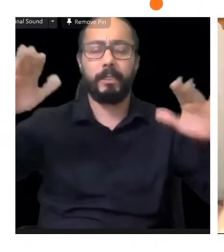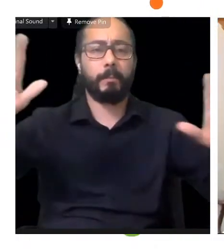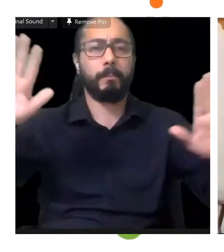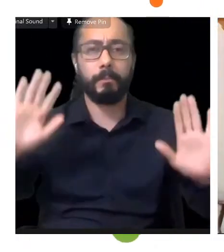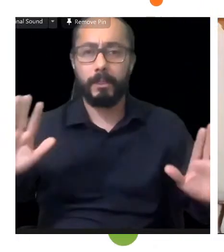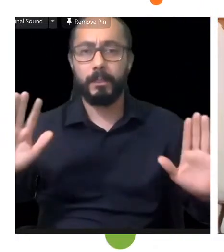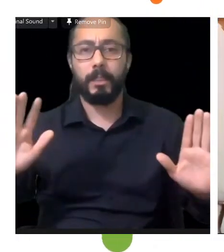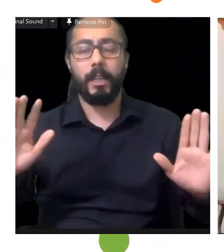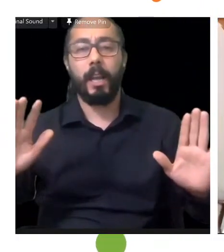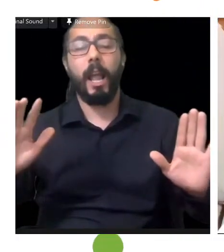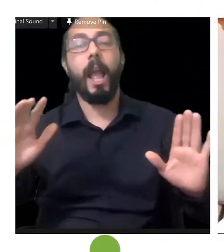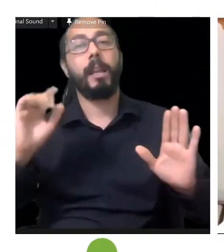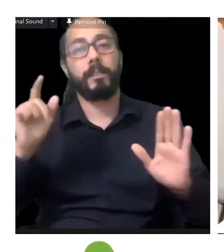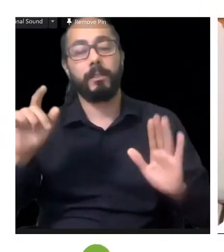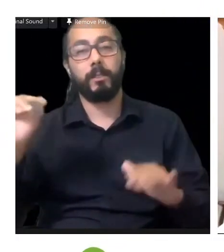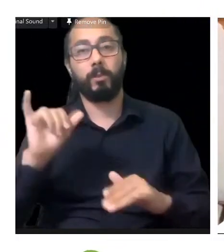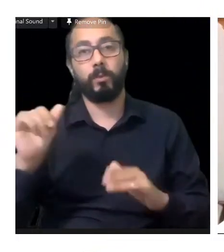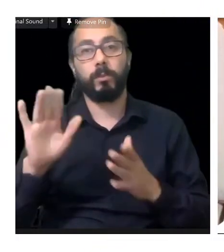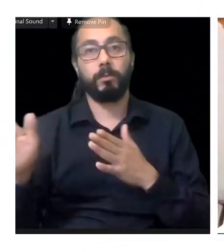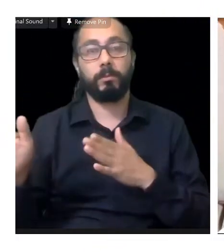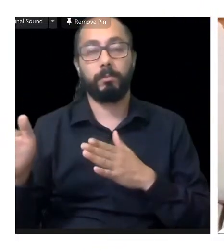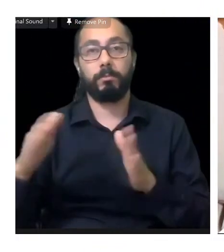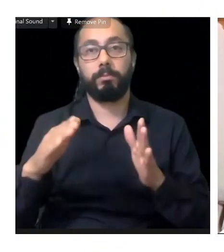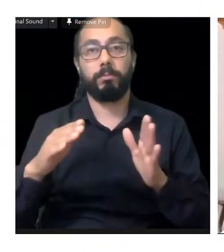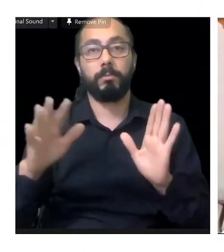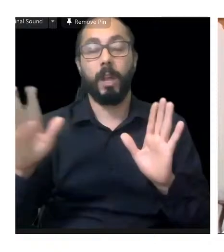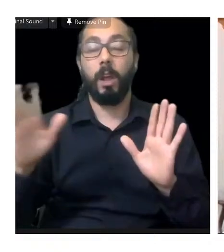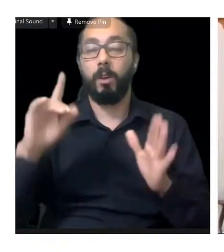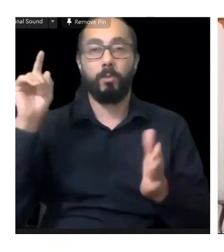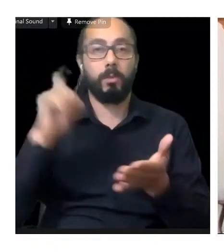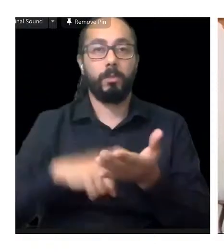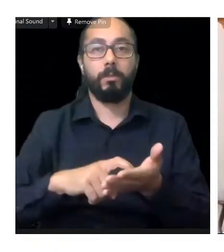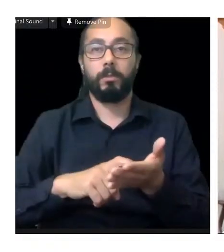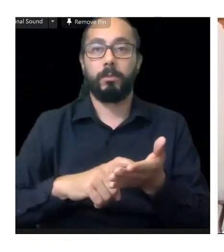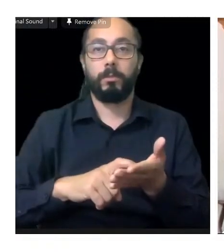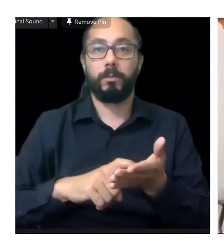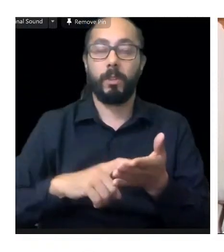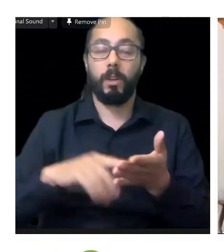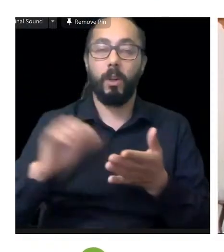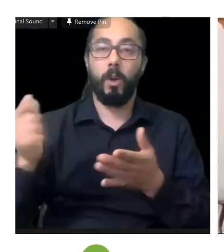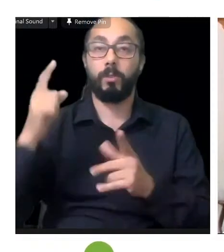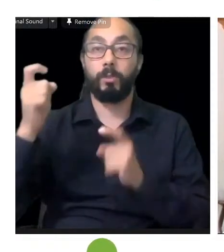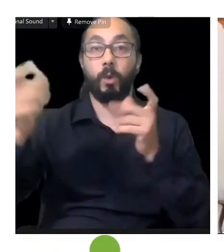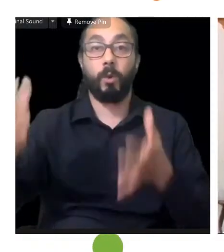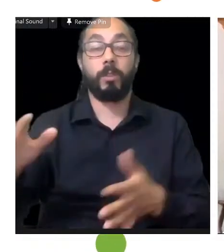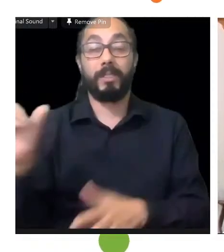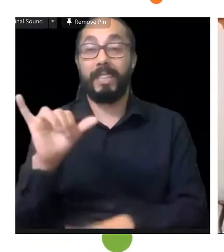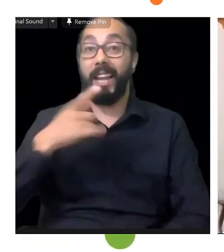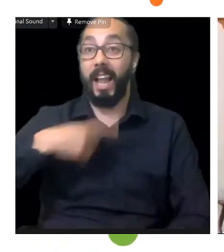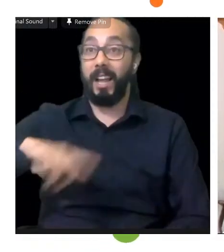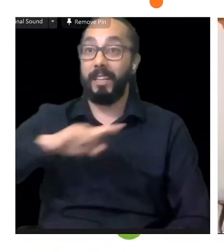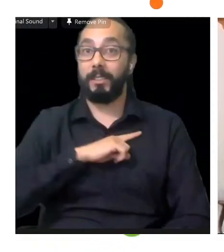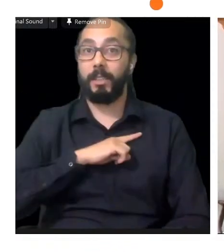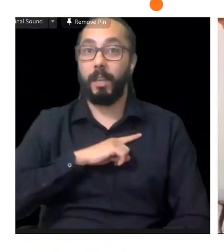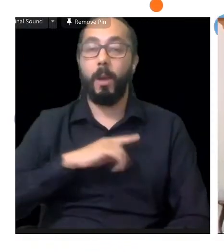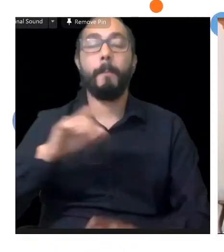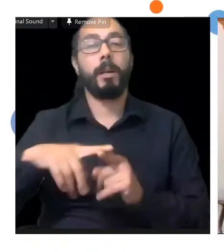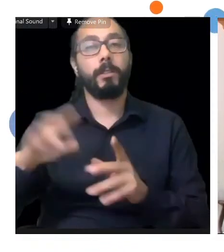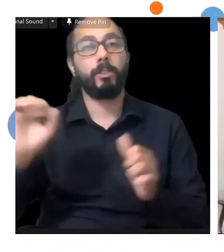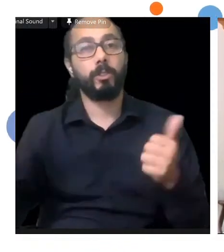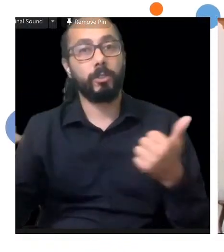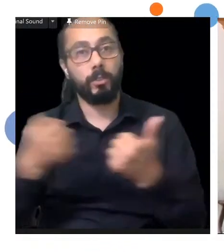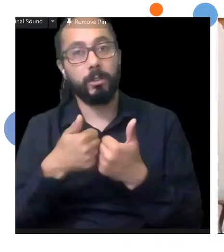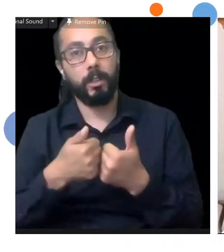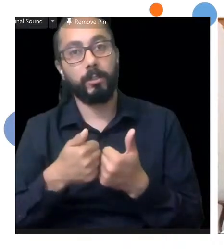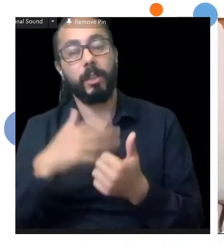so well. And full recognition on the part of donors like ourselves that that it is a challenge,